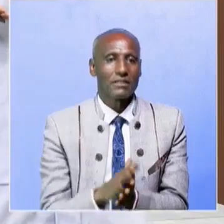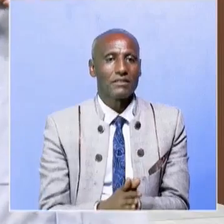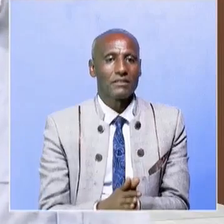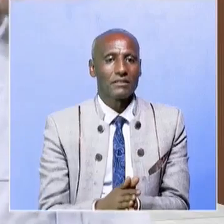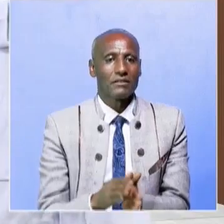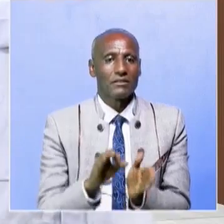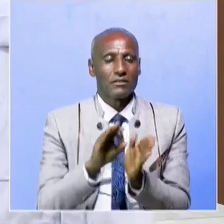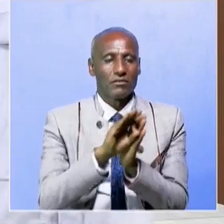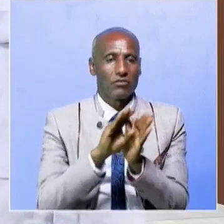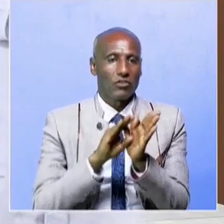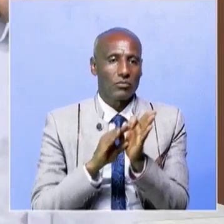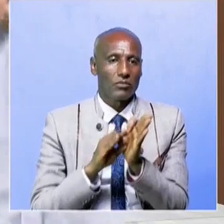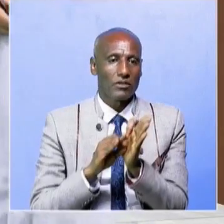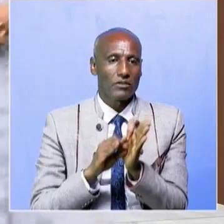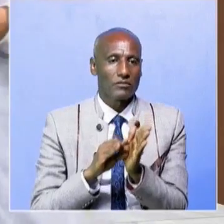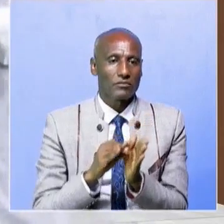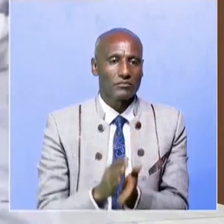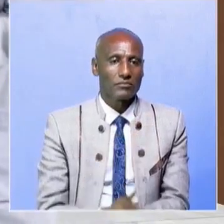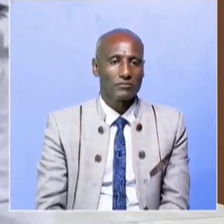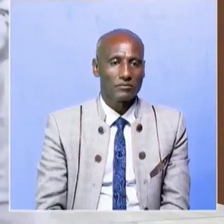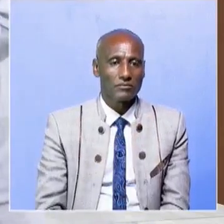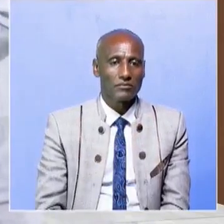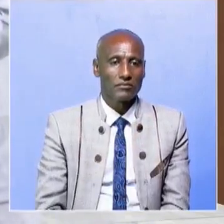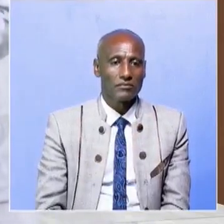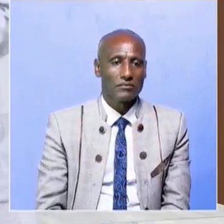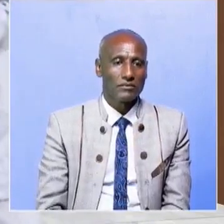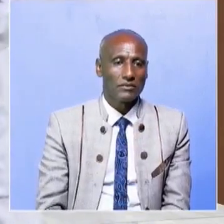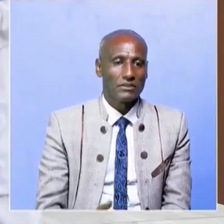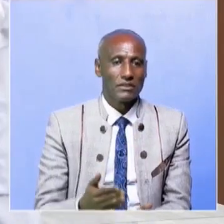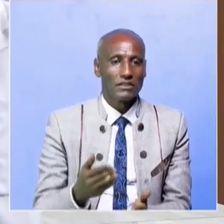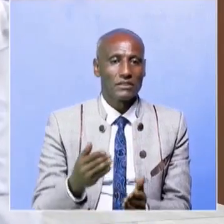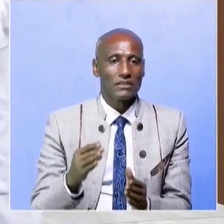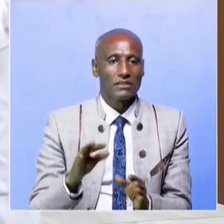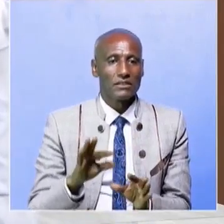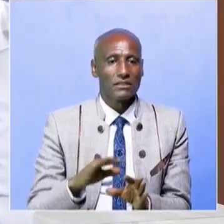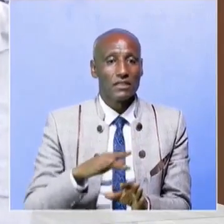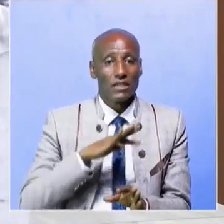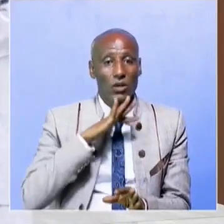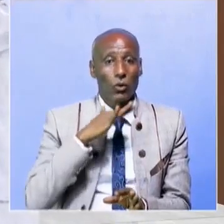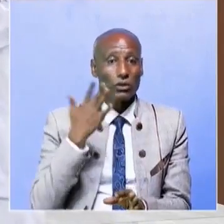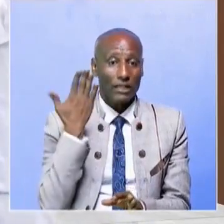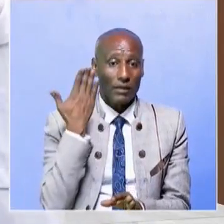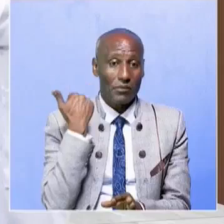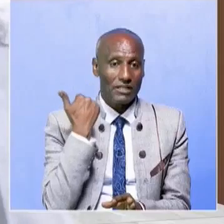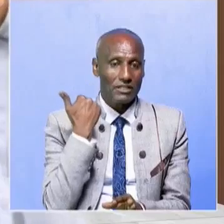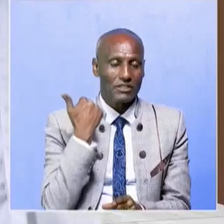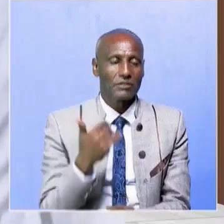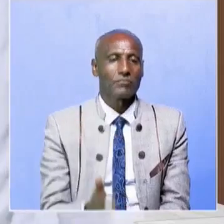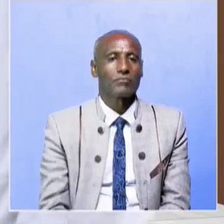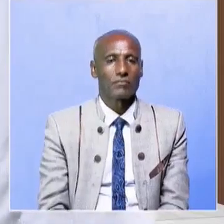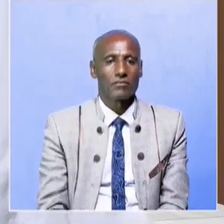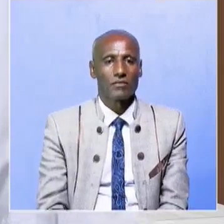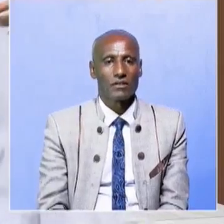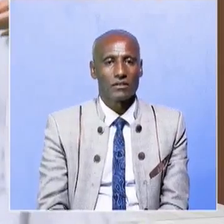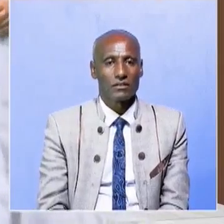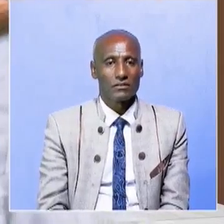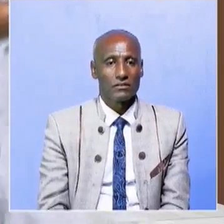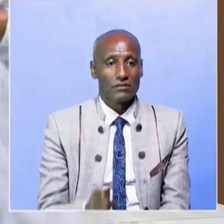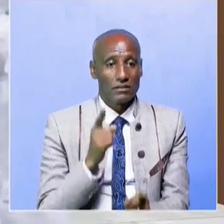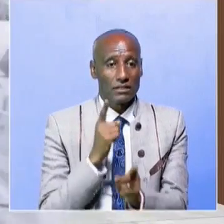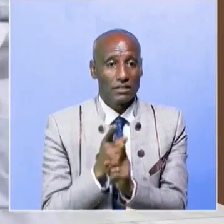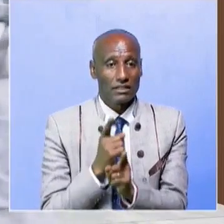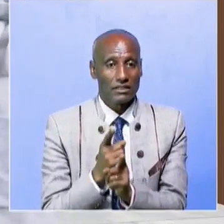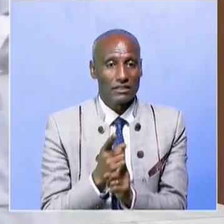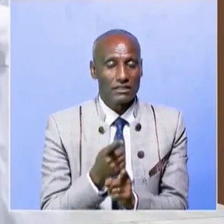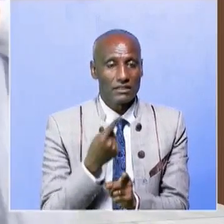past form or such. So this we have changed the contaminate into contaminated, right?